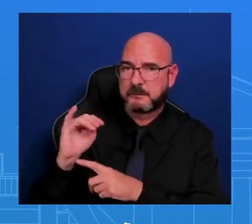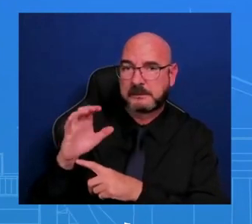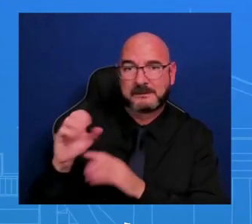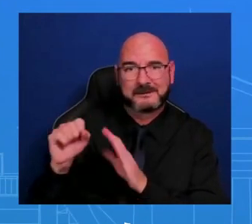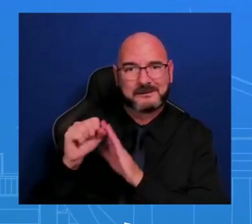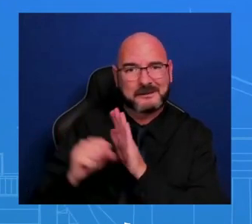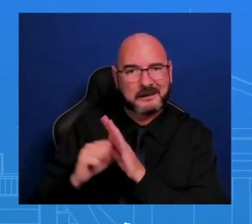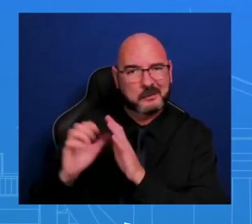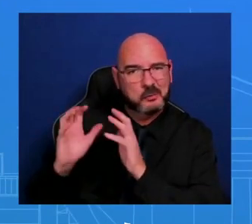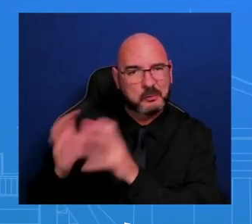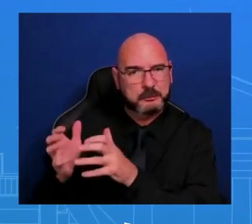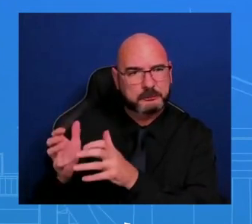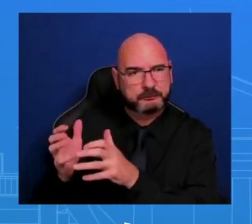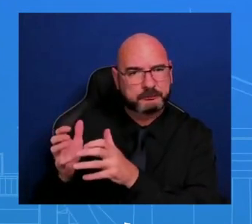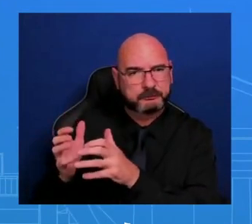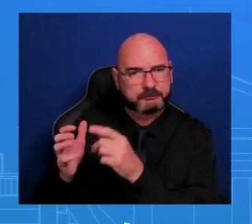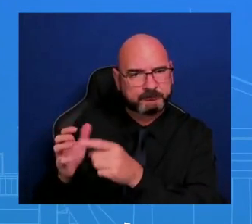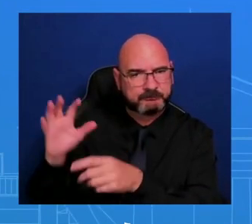coming out